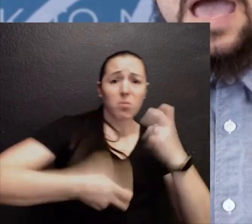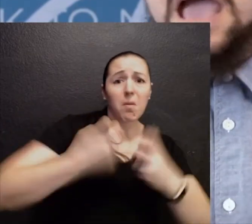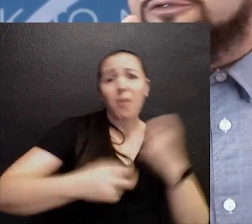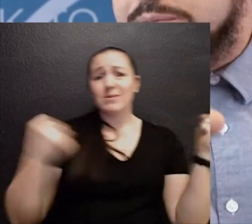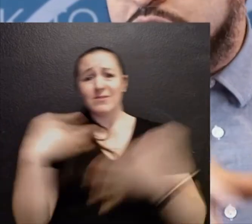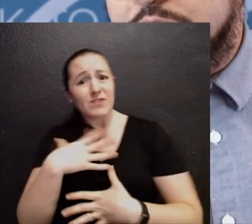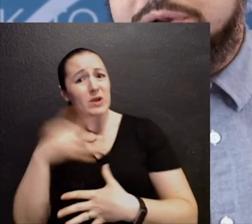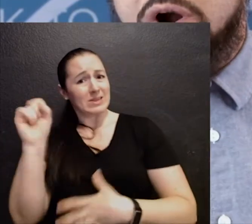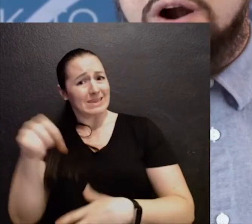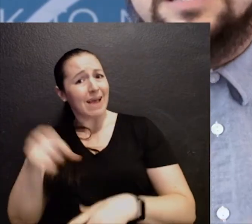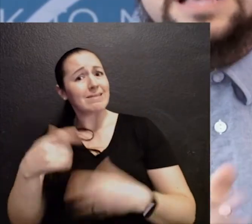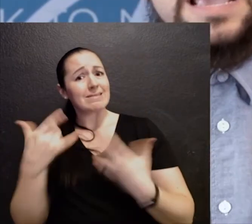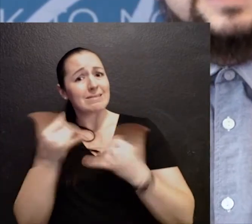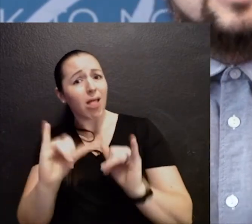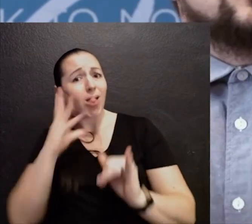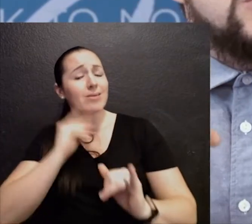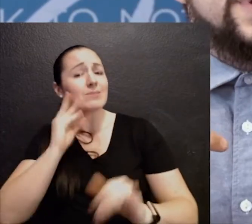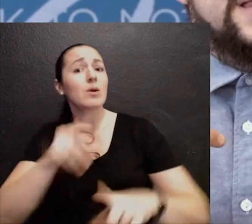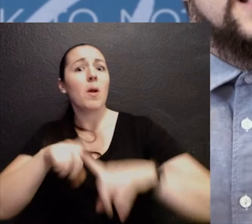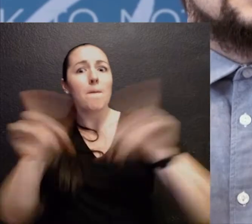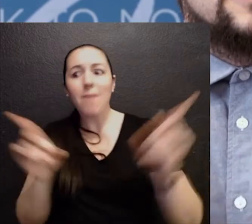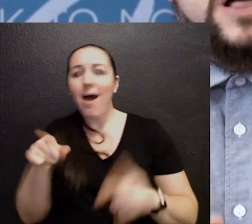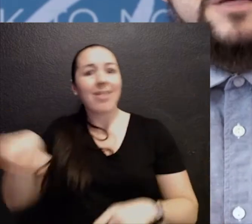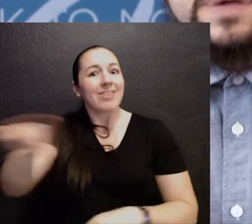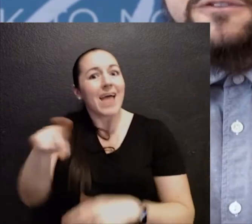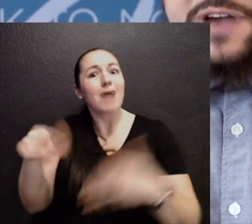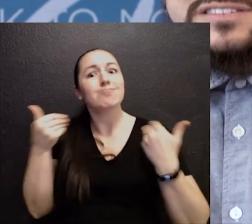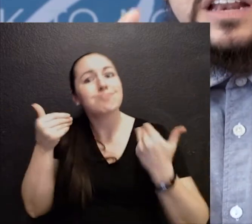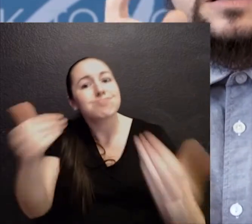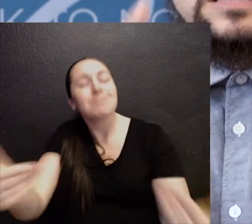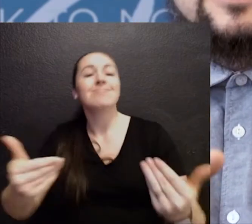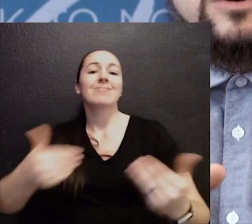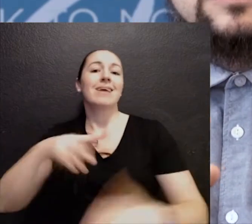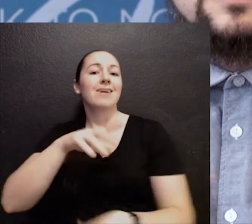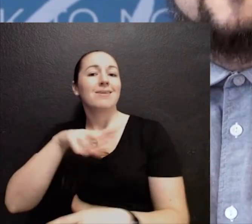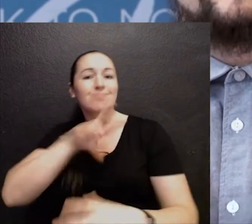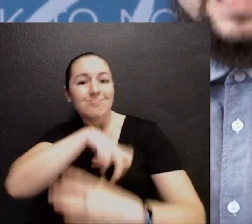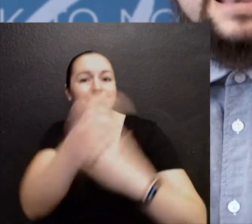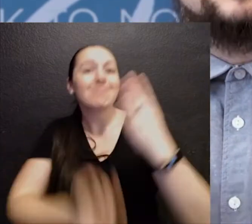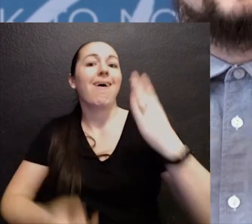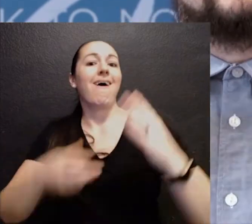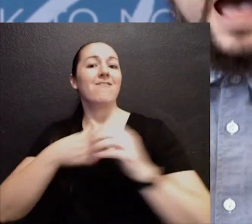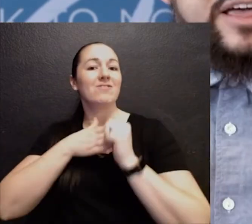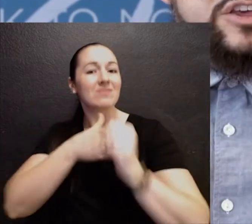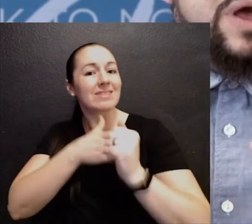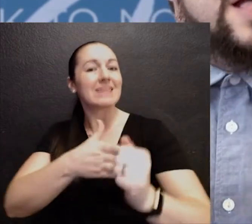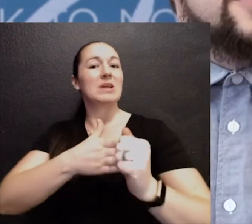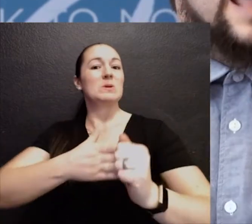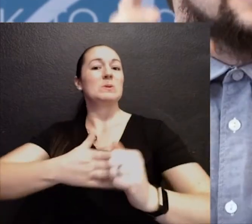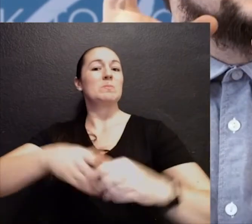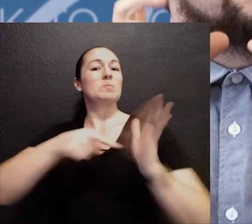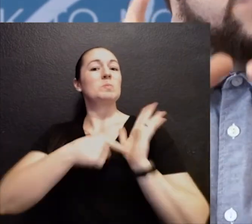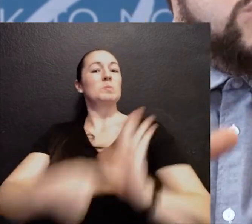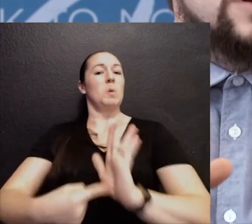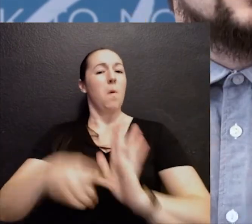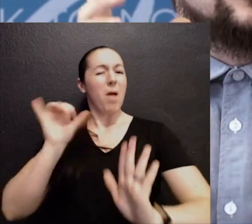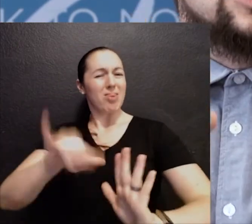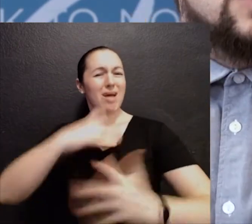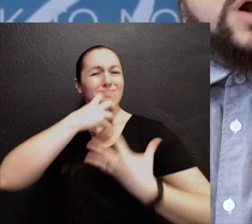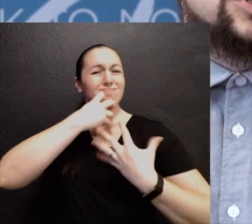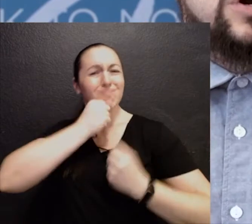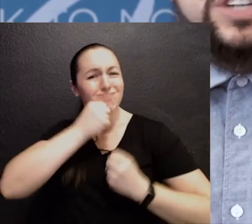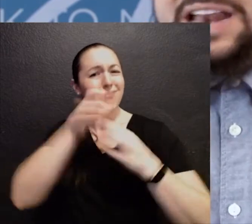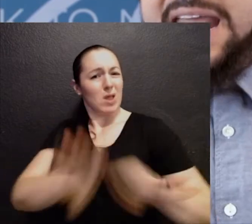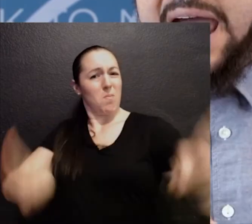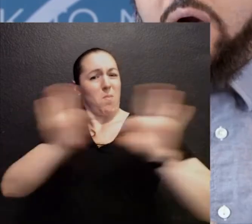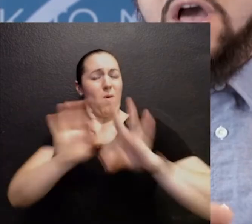them. And from you, Pure Heart, saying that growing, developing, investing in leaders That is a value. That is important to